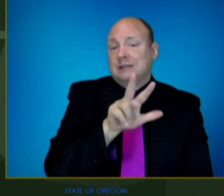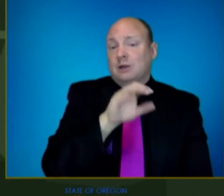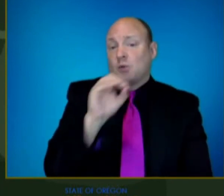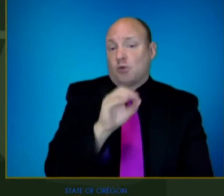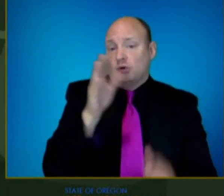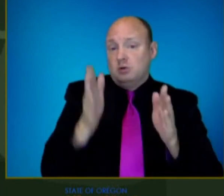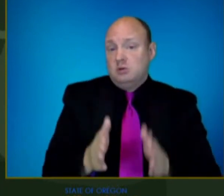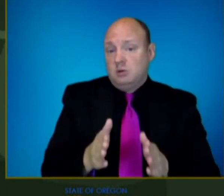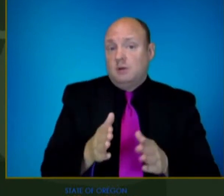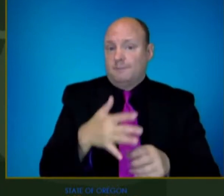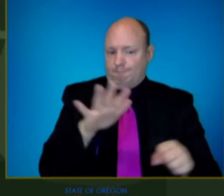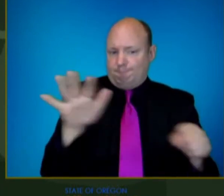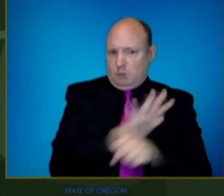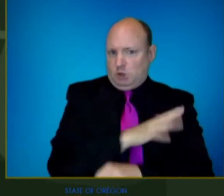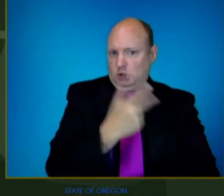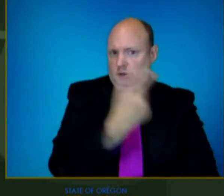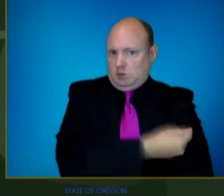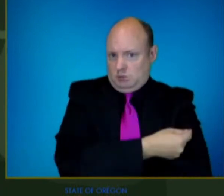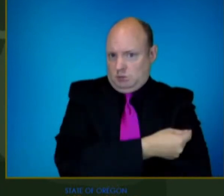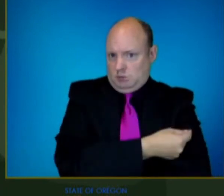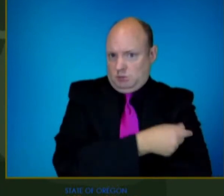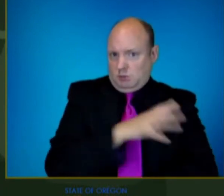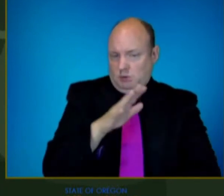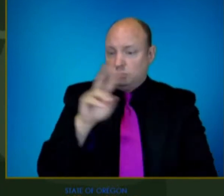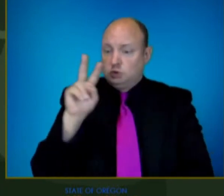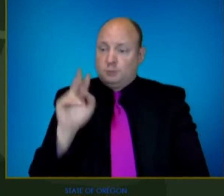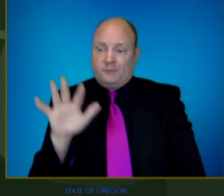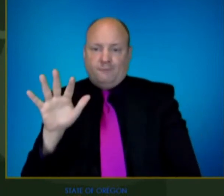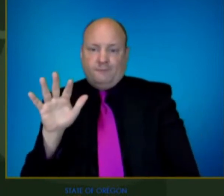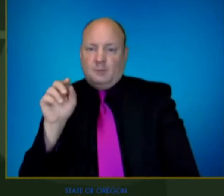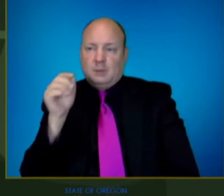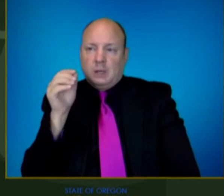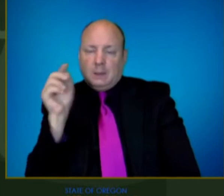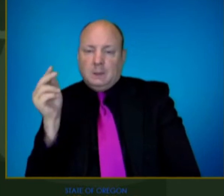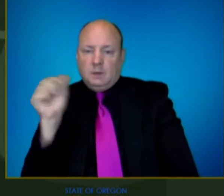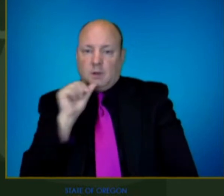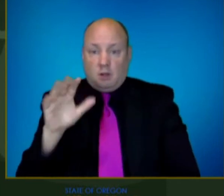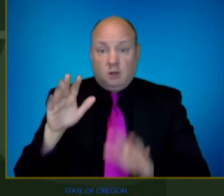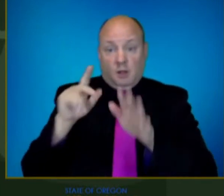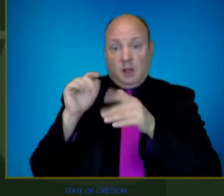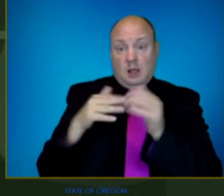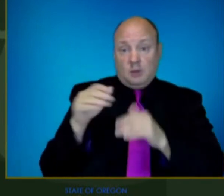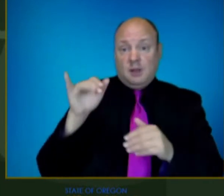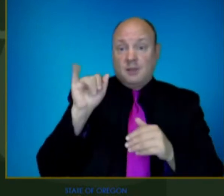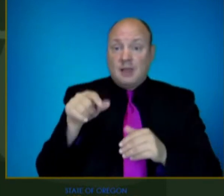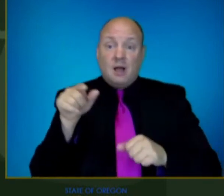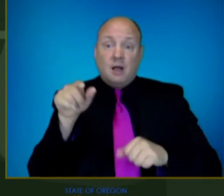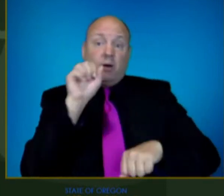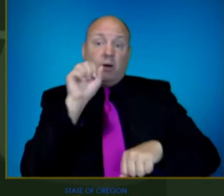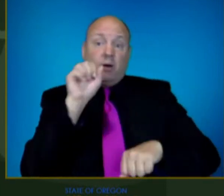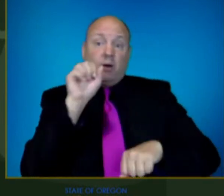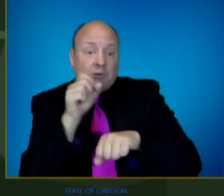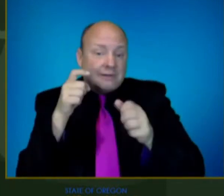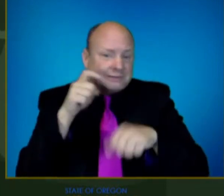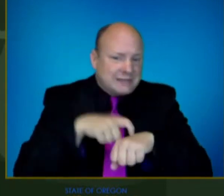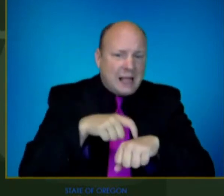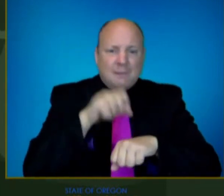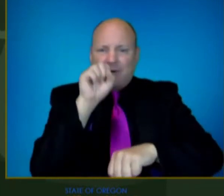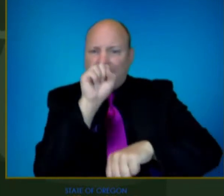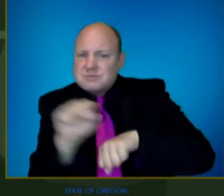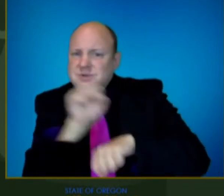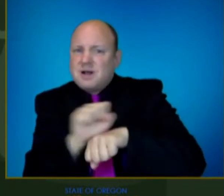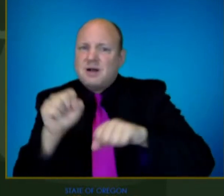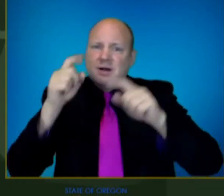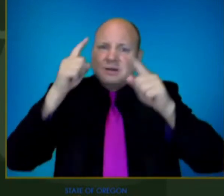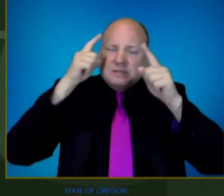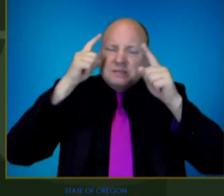series. To all of you who have taken the time and effort to get the vaccine, thank you. Your actions have saved the lives